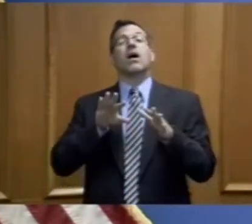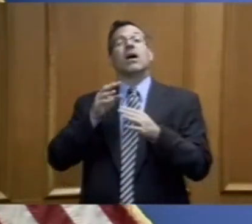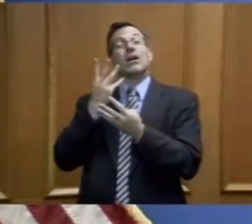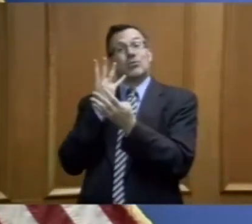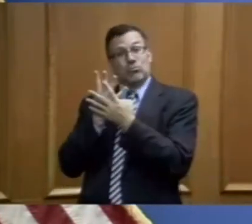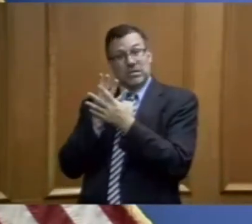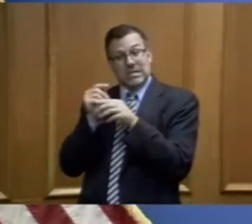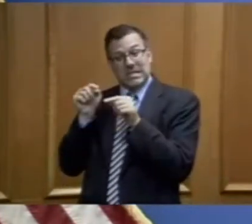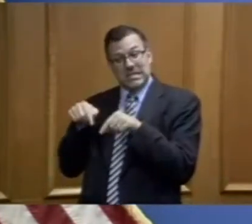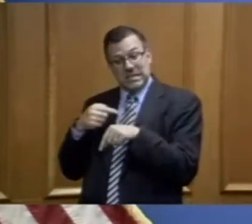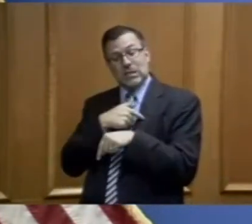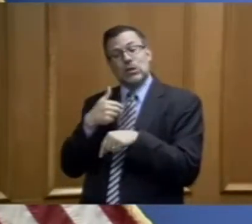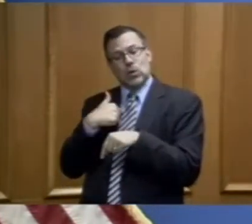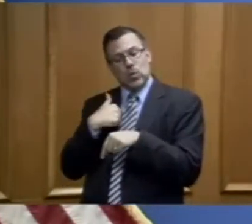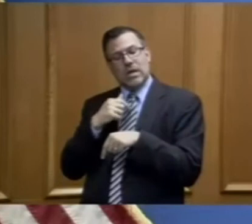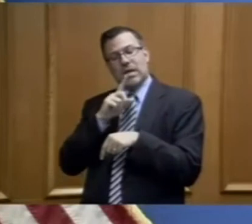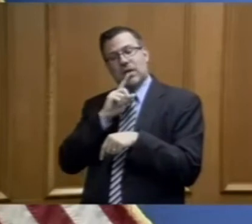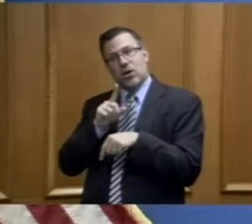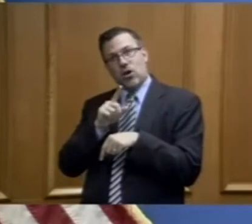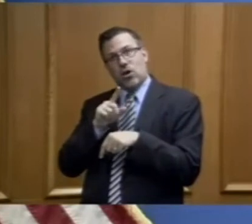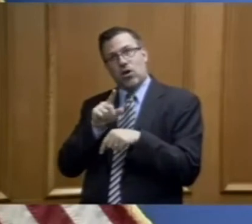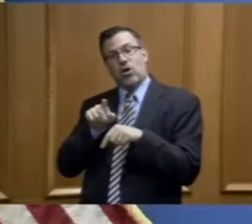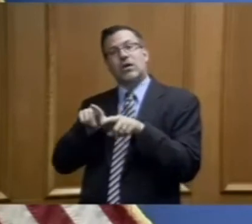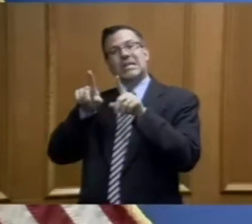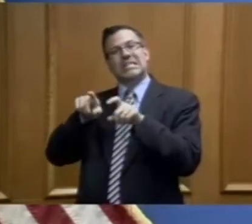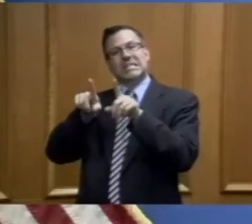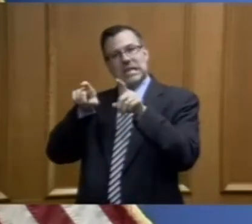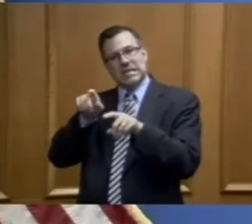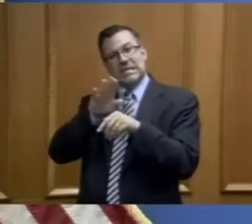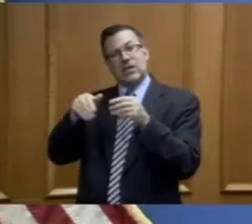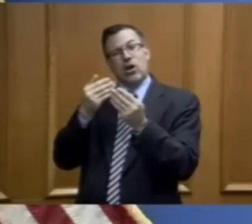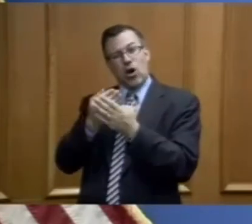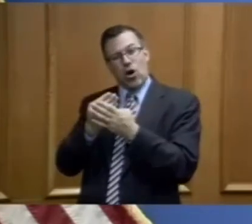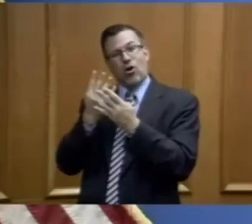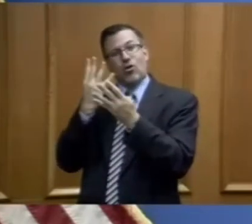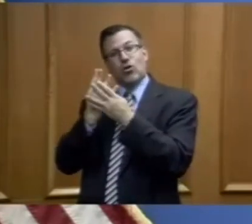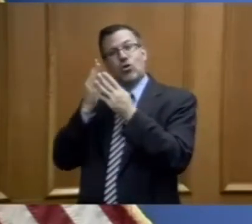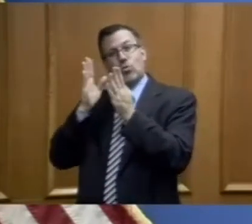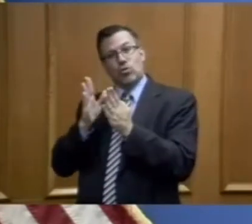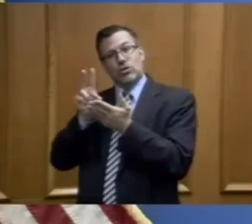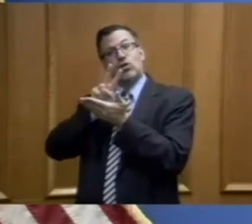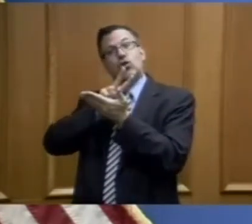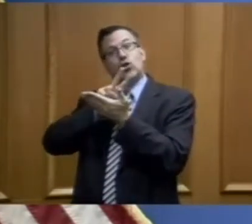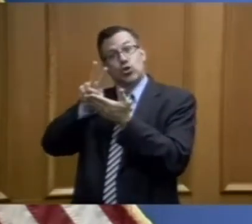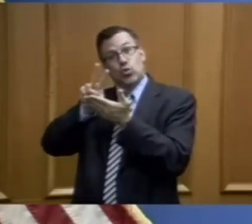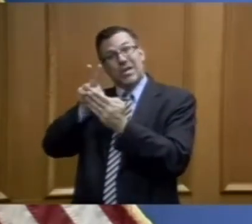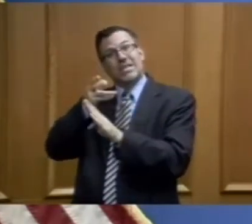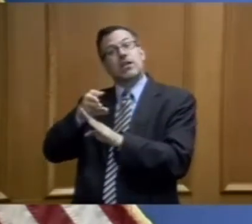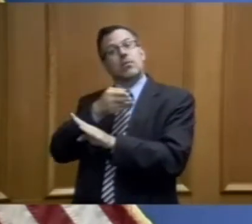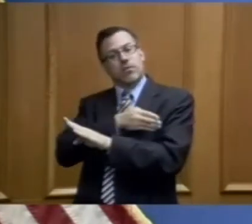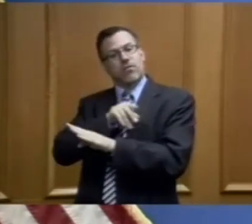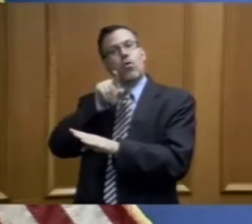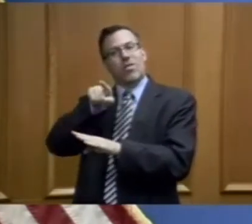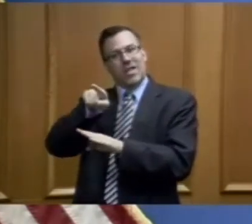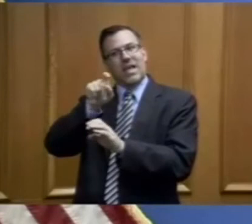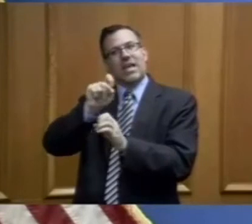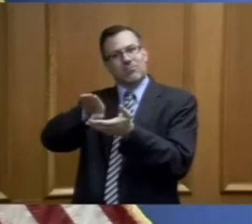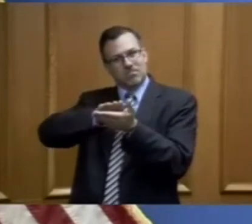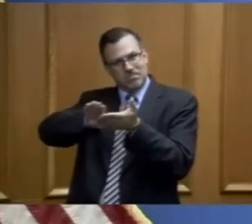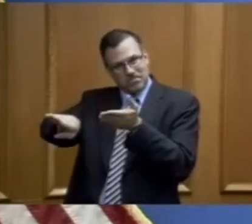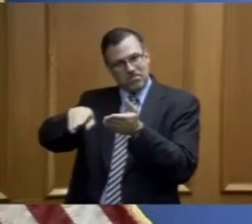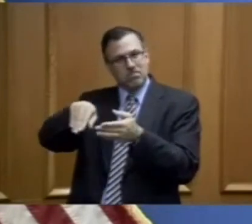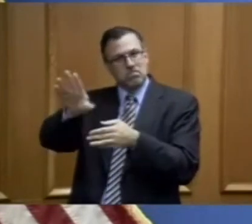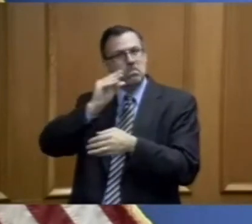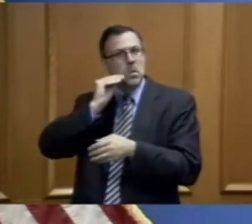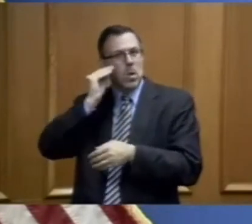that we are retesting or testing all inmates 2 weeks prior to release if they are scheduled to be released because